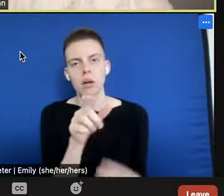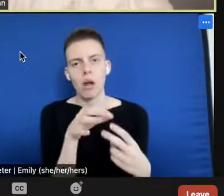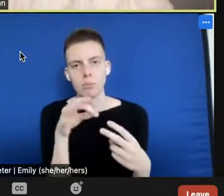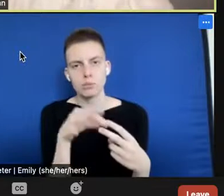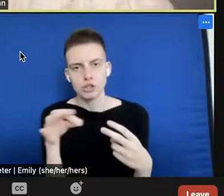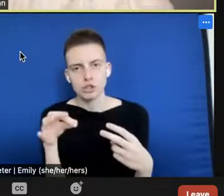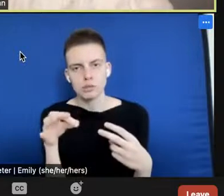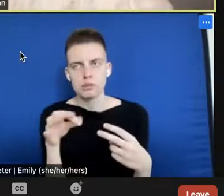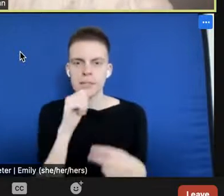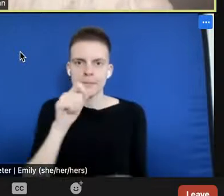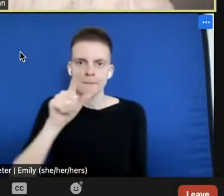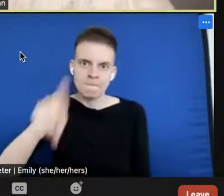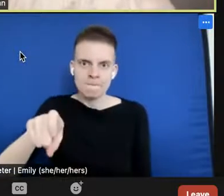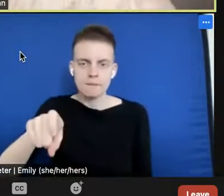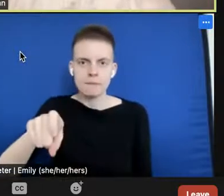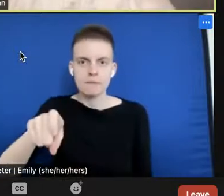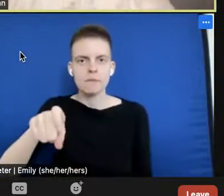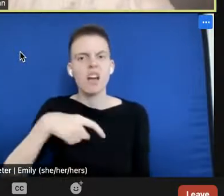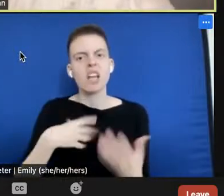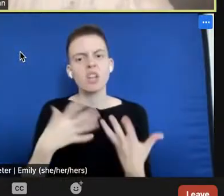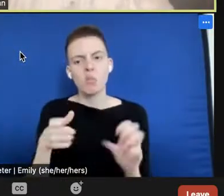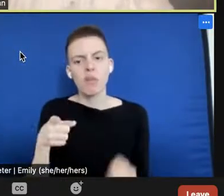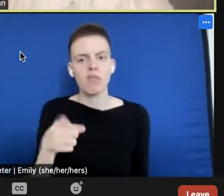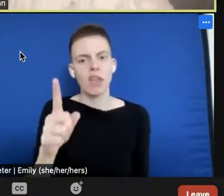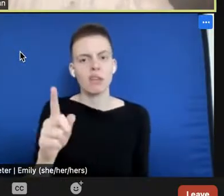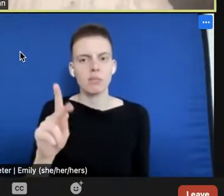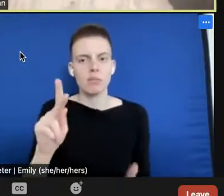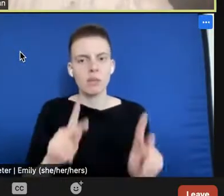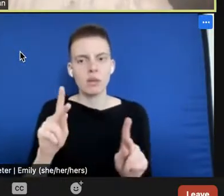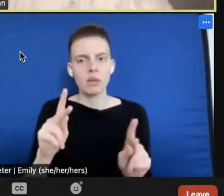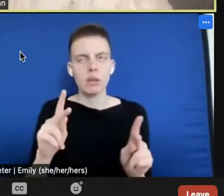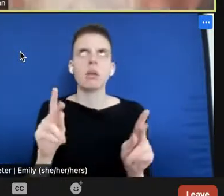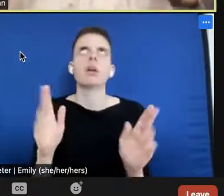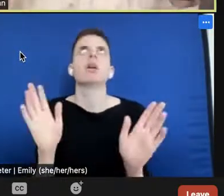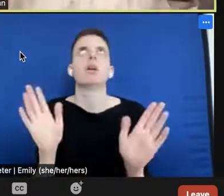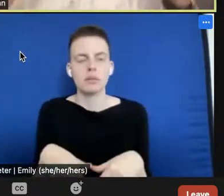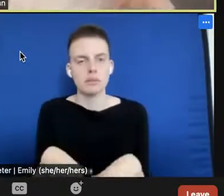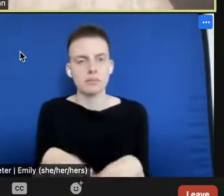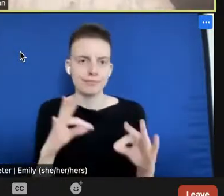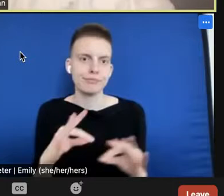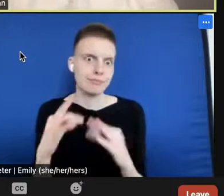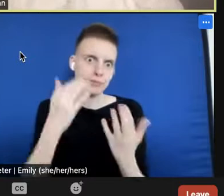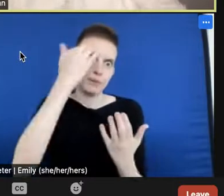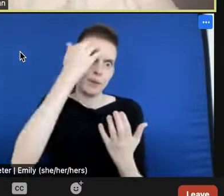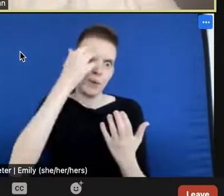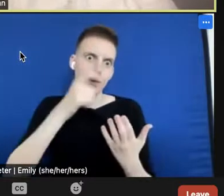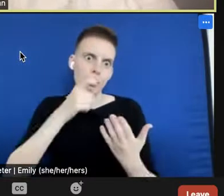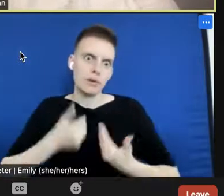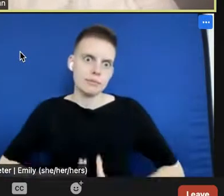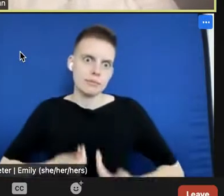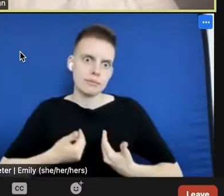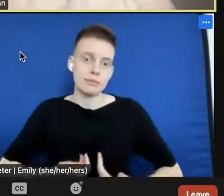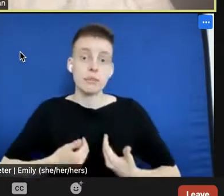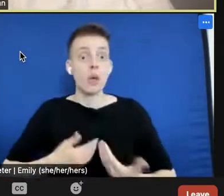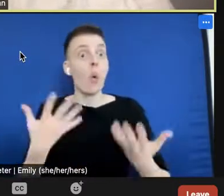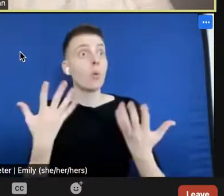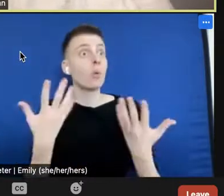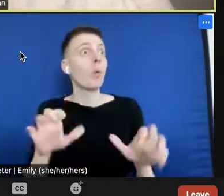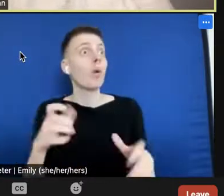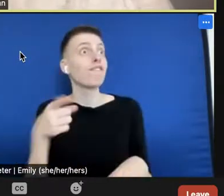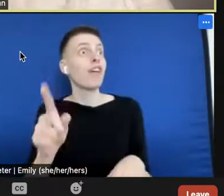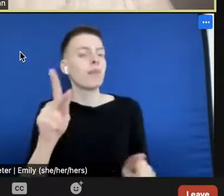be, I guess, offensive, which is so, you know, anyone who knows me knows that's low on my list.